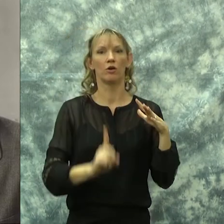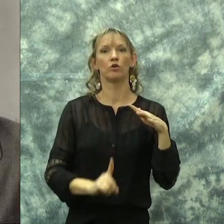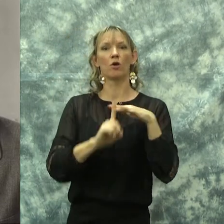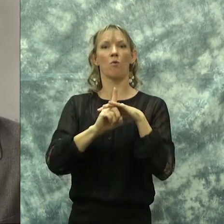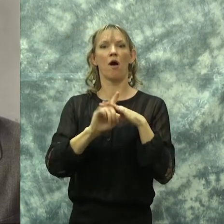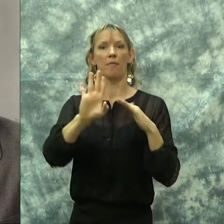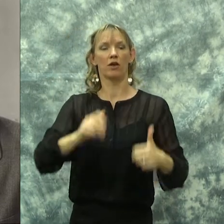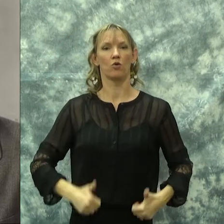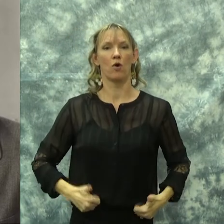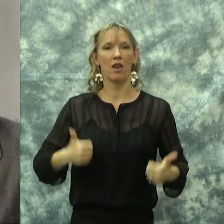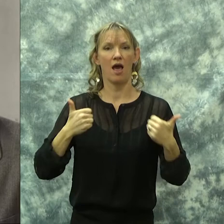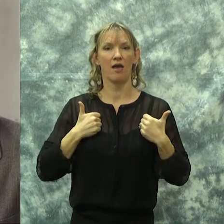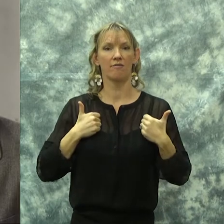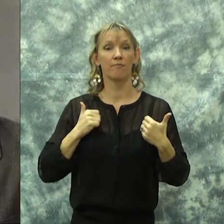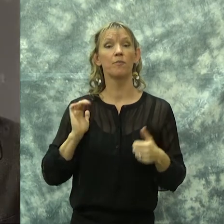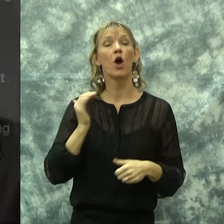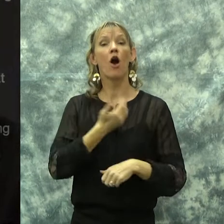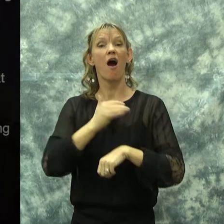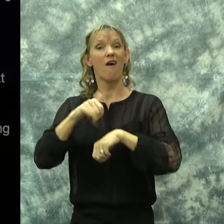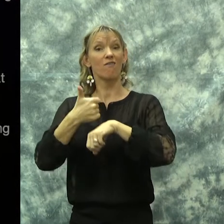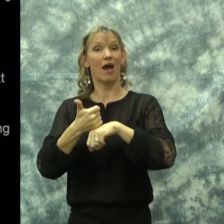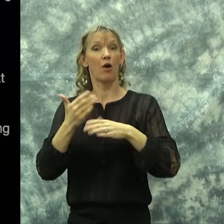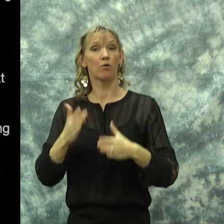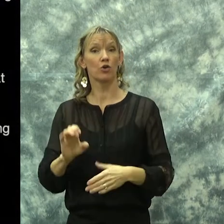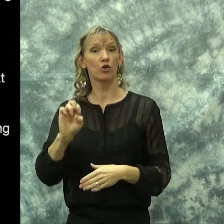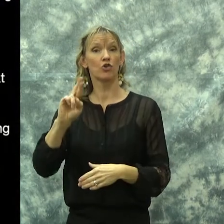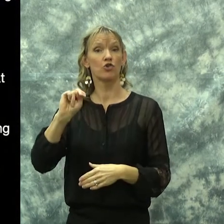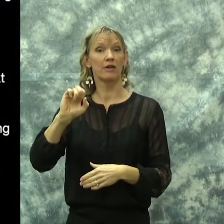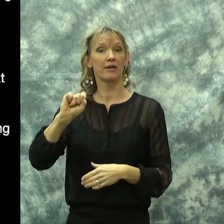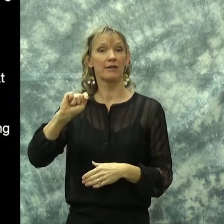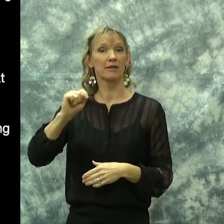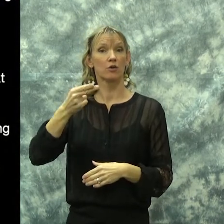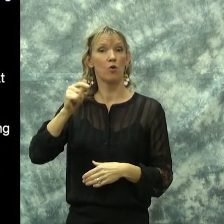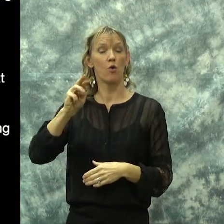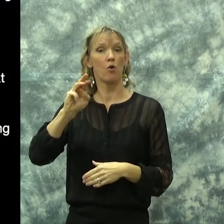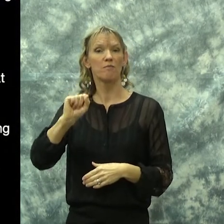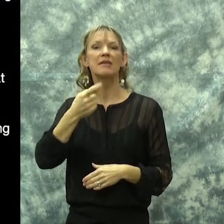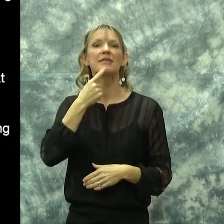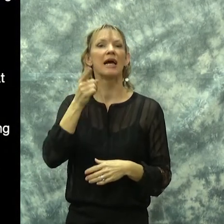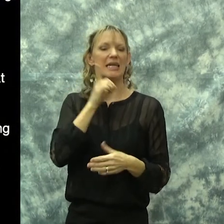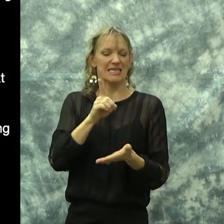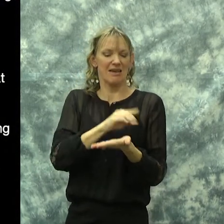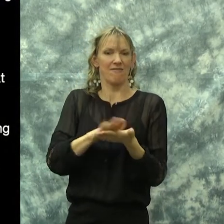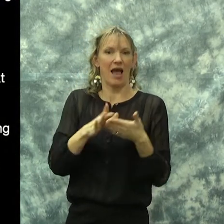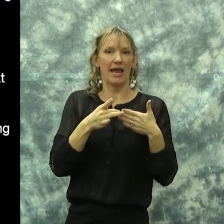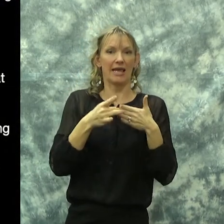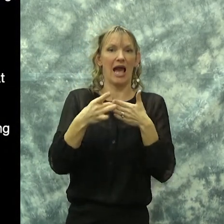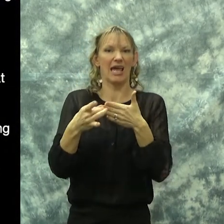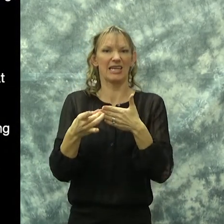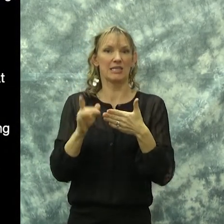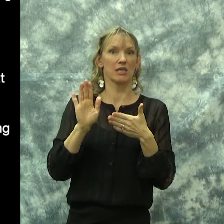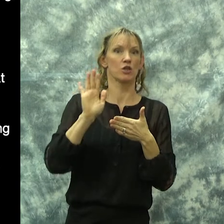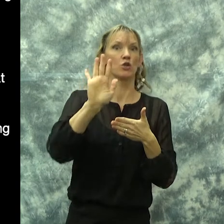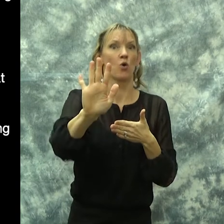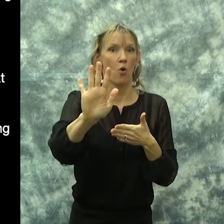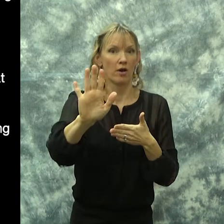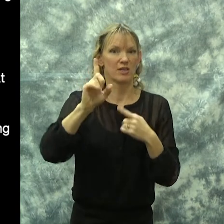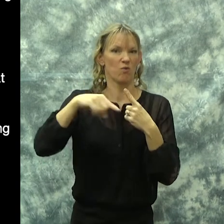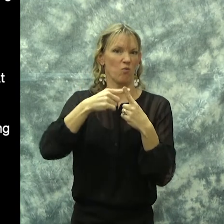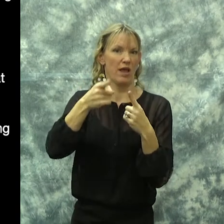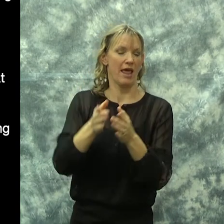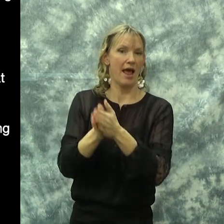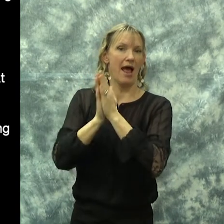life. And our founder, Ernest Holmes, divine guidance is yours for the